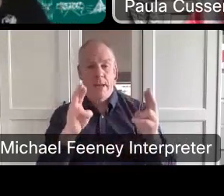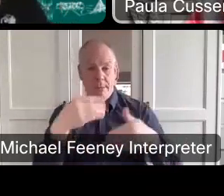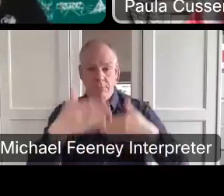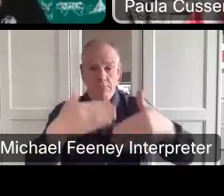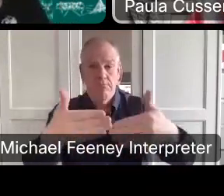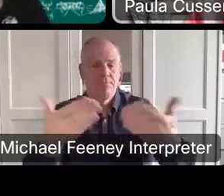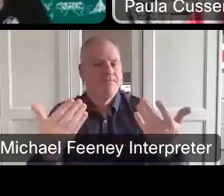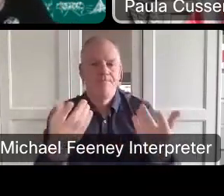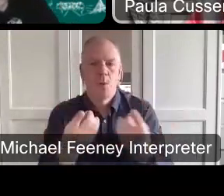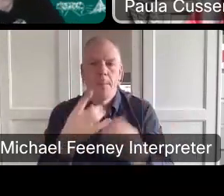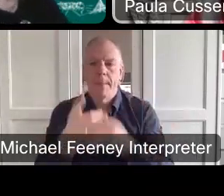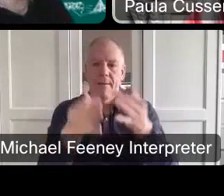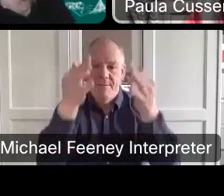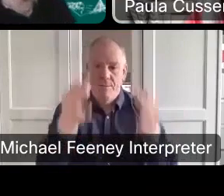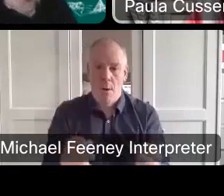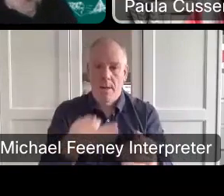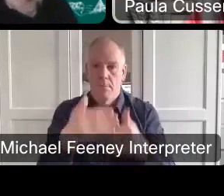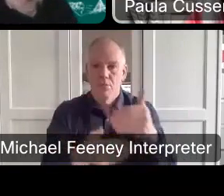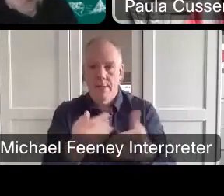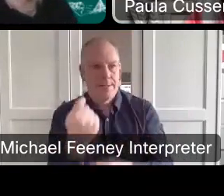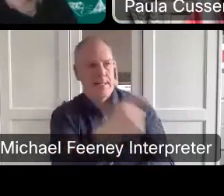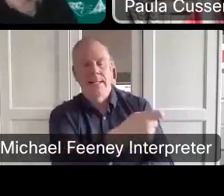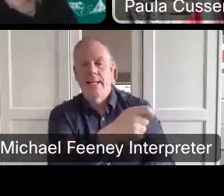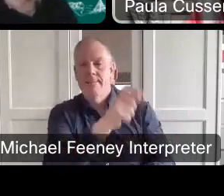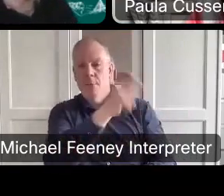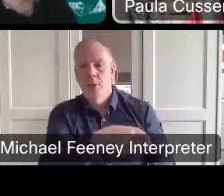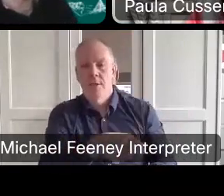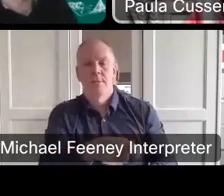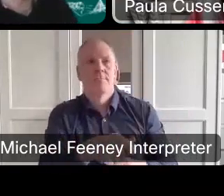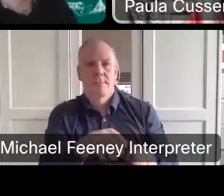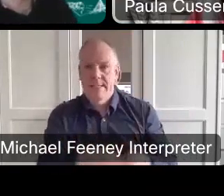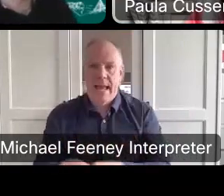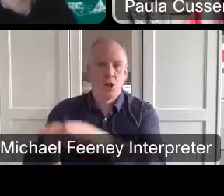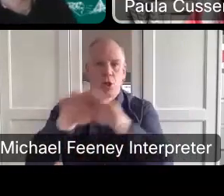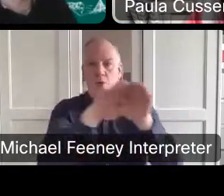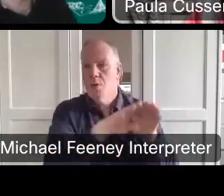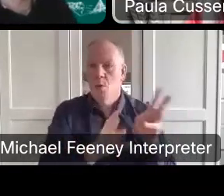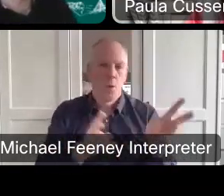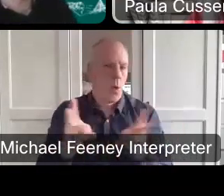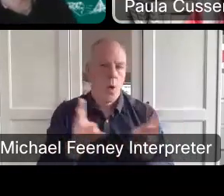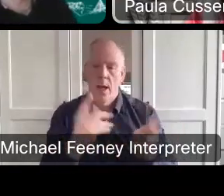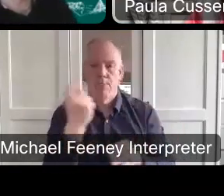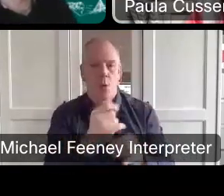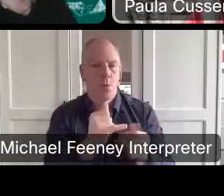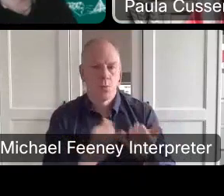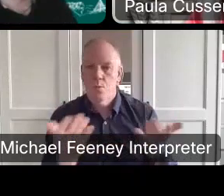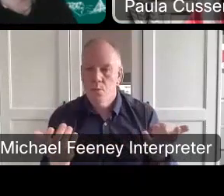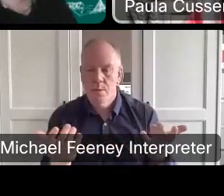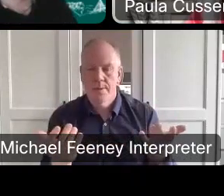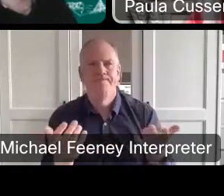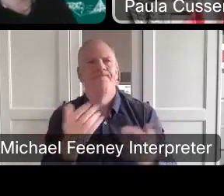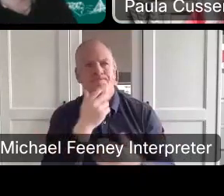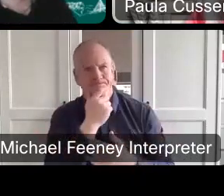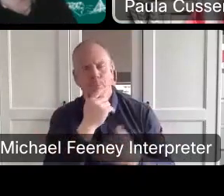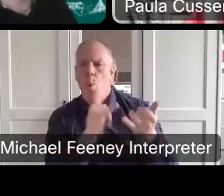are formalising that process across the system, so that we have a standard approach So we need to start thinking about, well, who